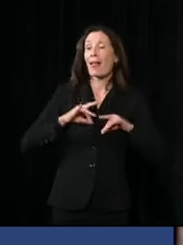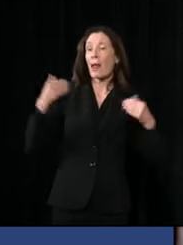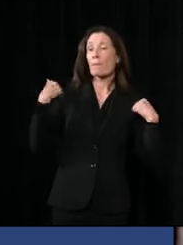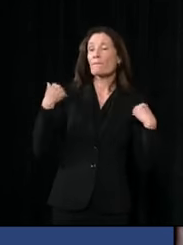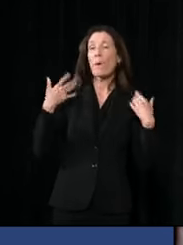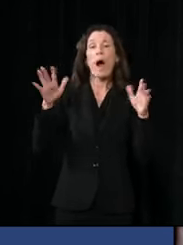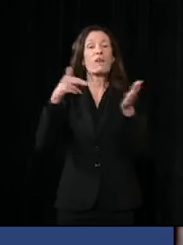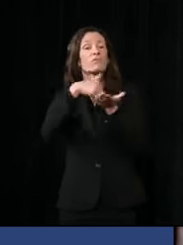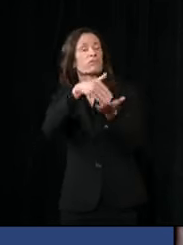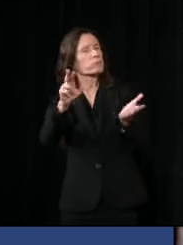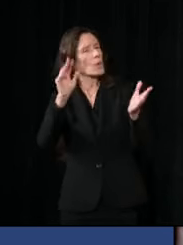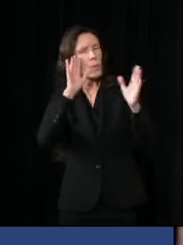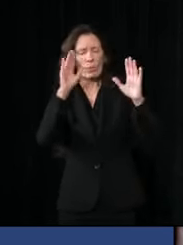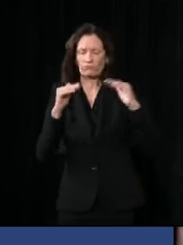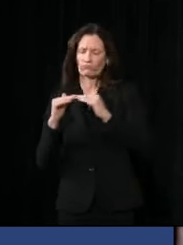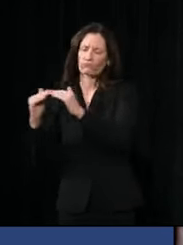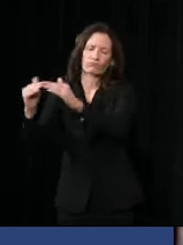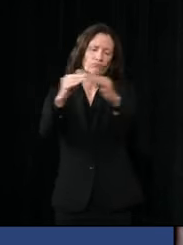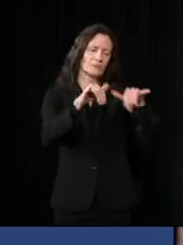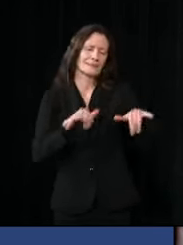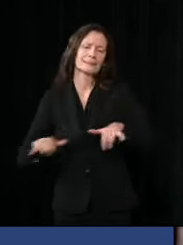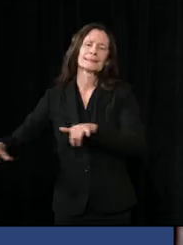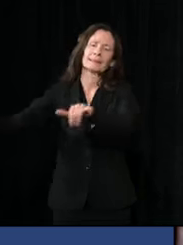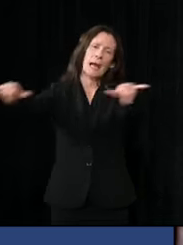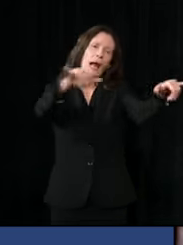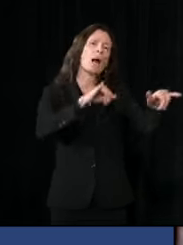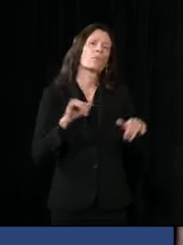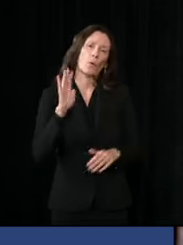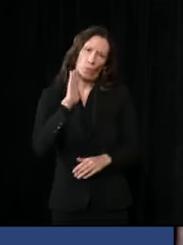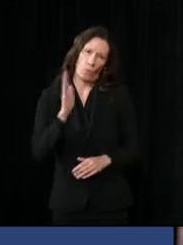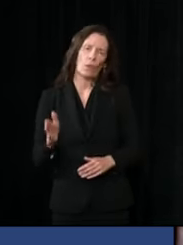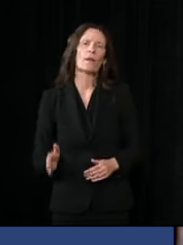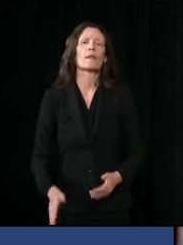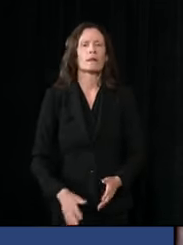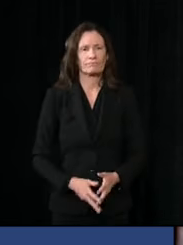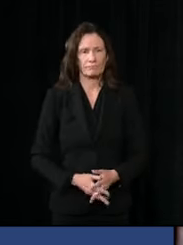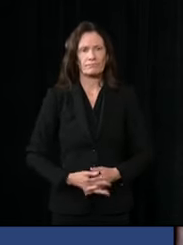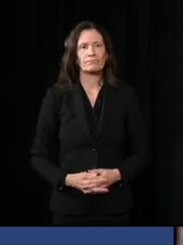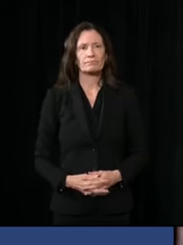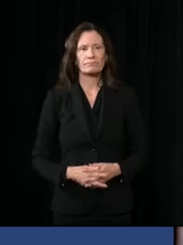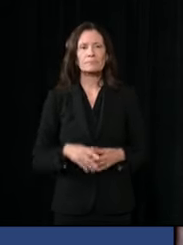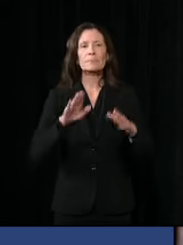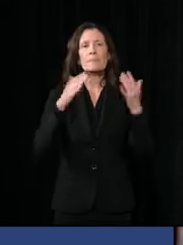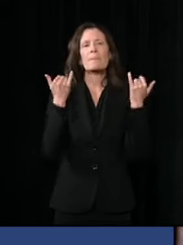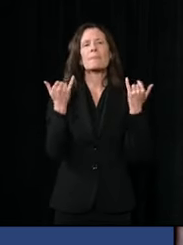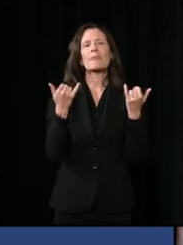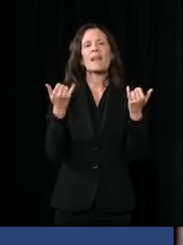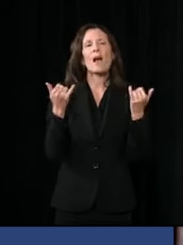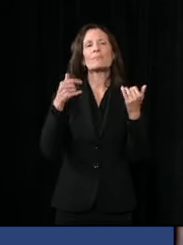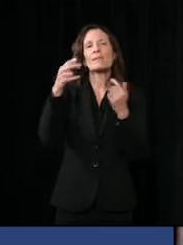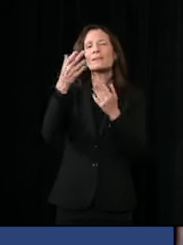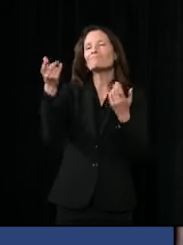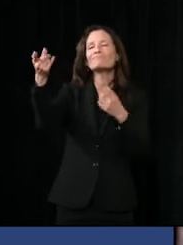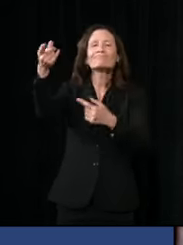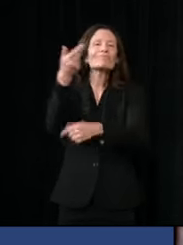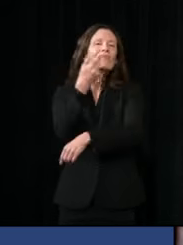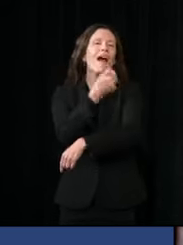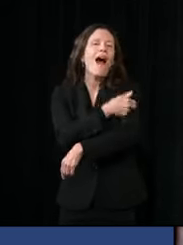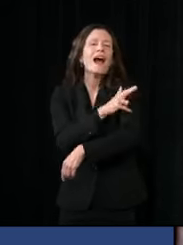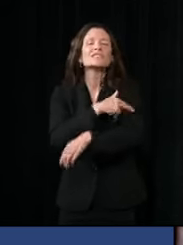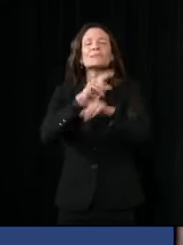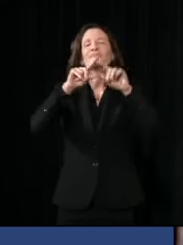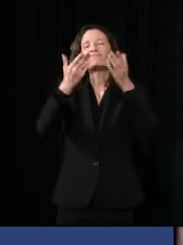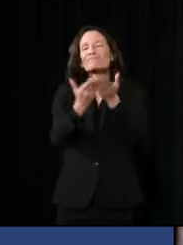build an economy that's stronger and more resilient. For our hospitality industry, we must pass rigorous financial